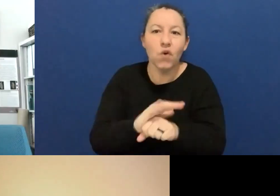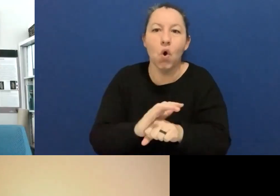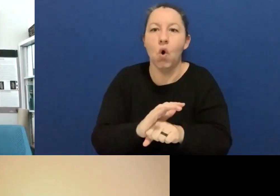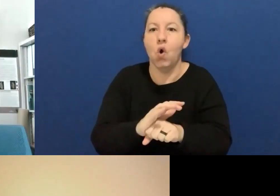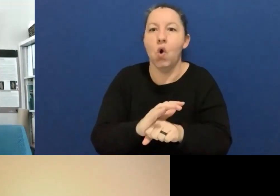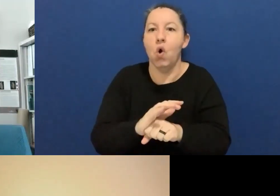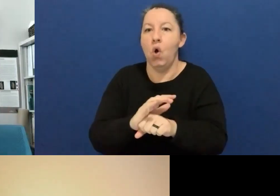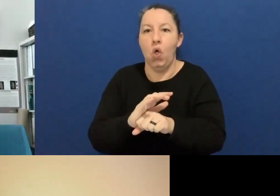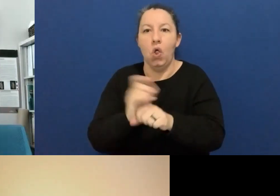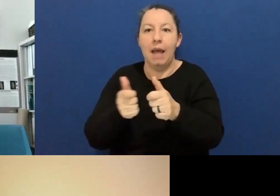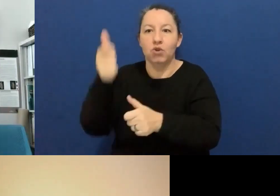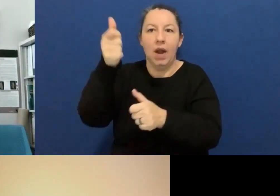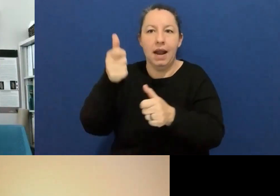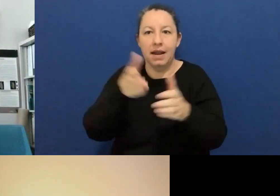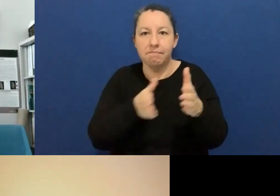do that.